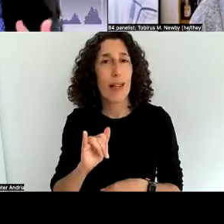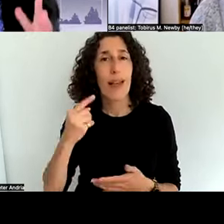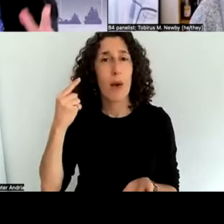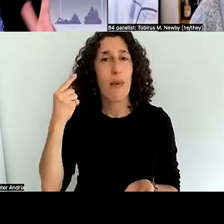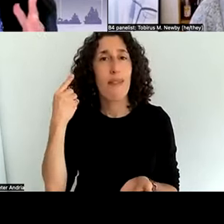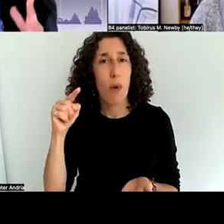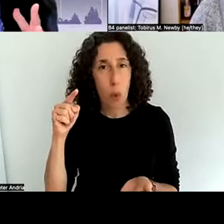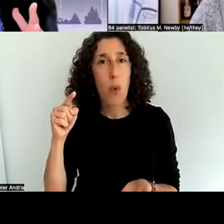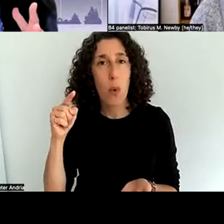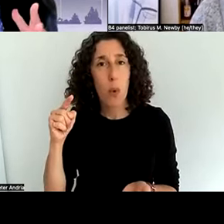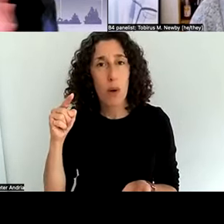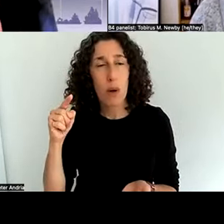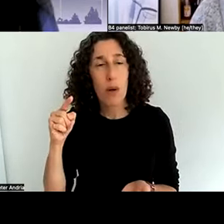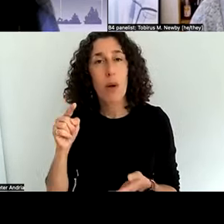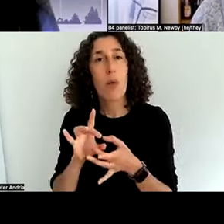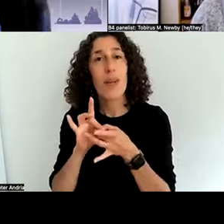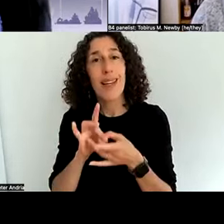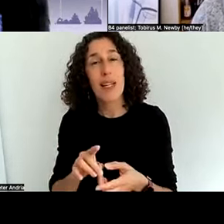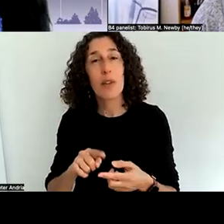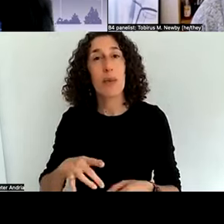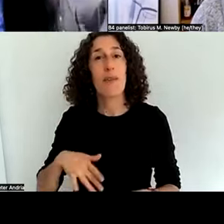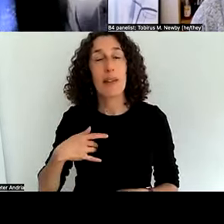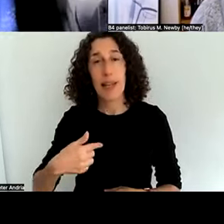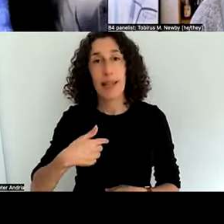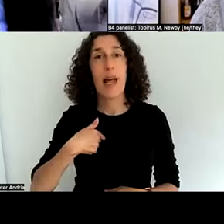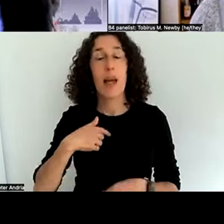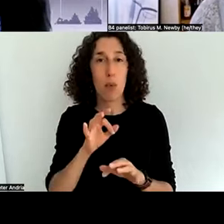to feel that you're worth it. So I'll end there.